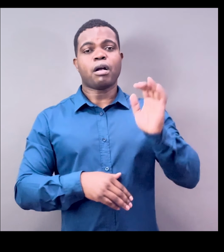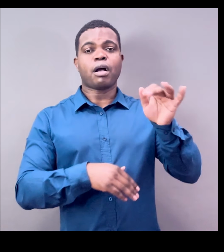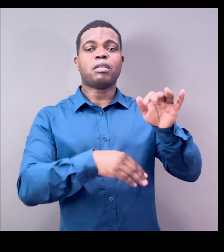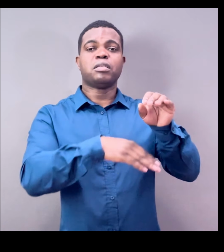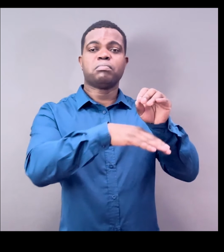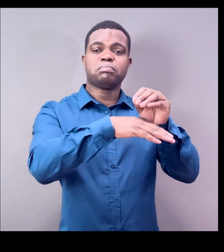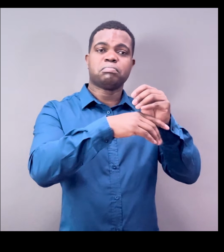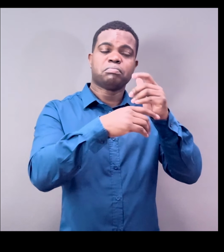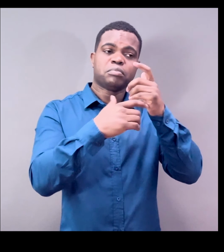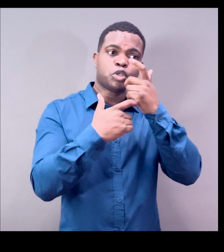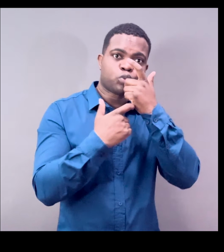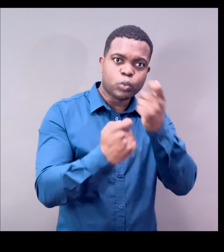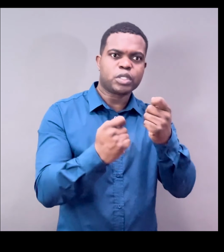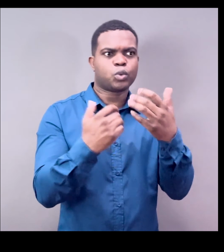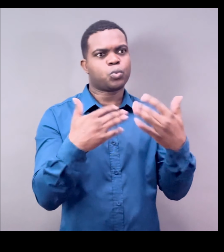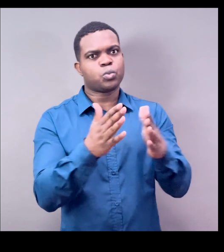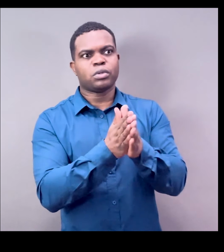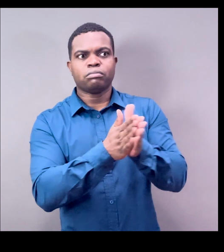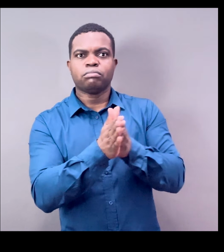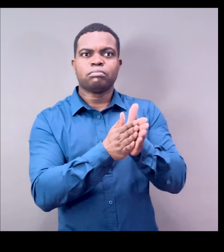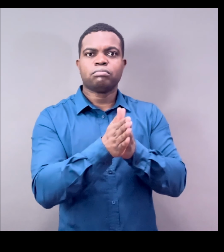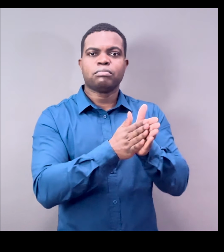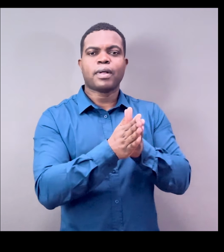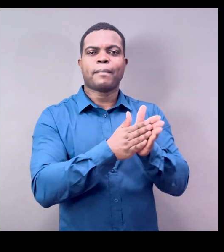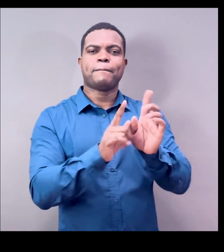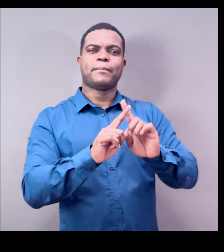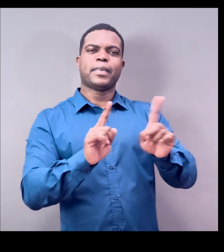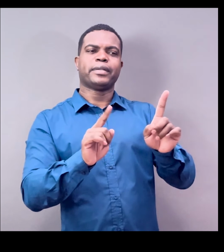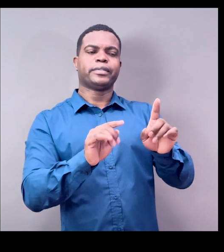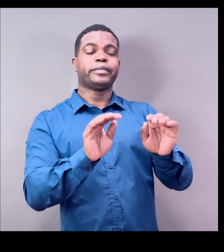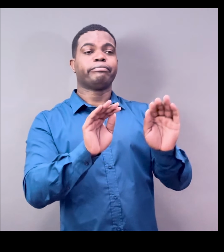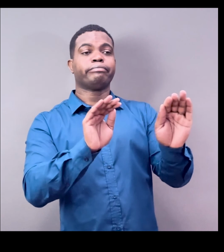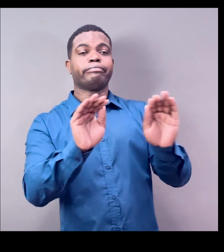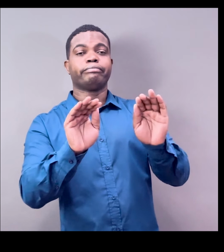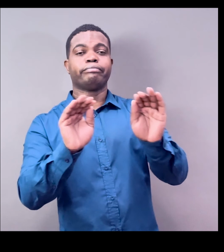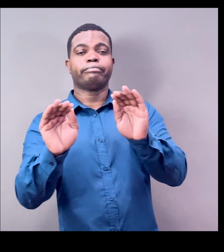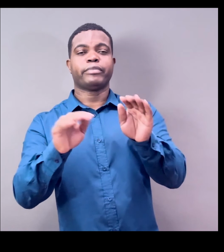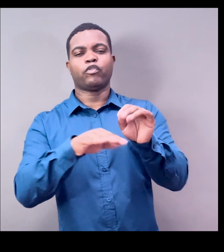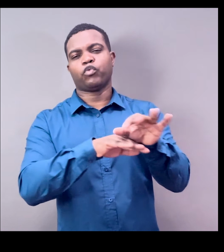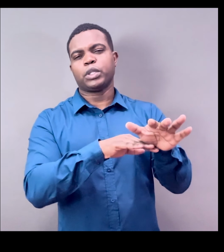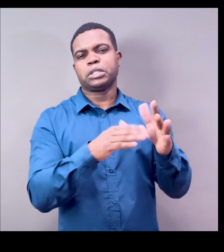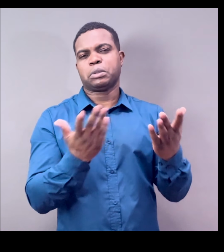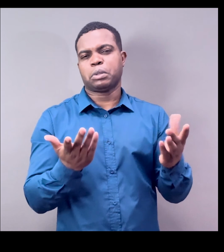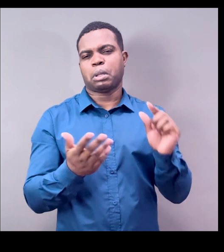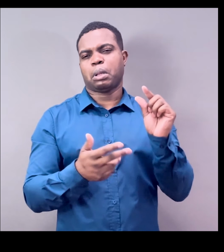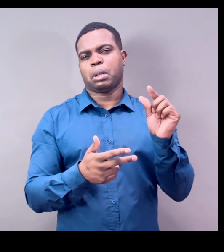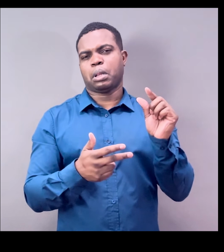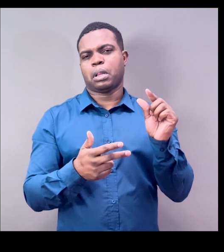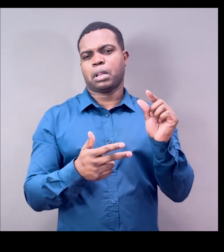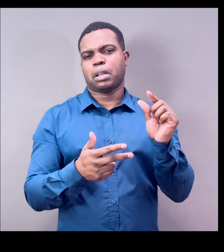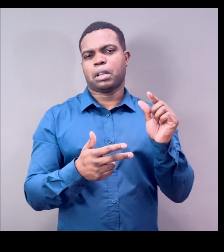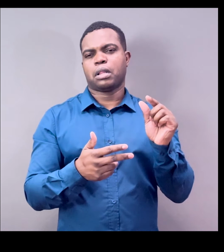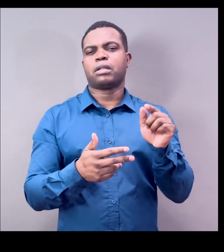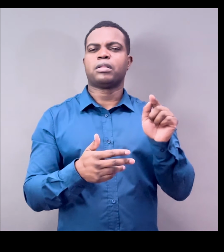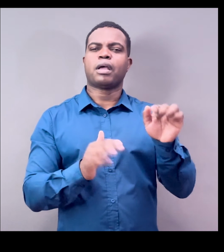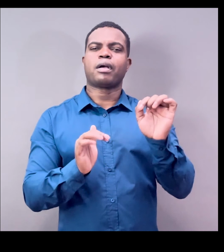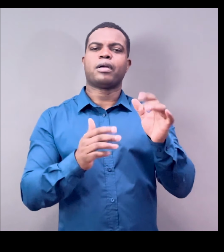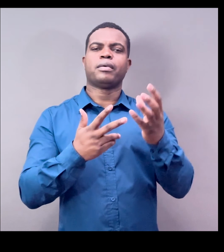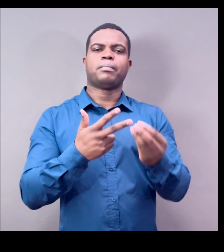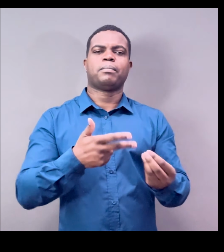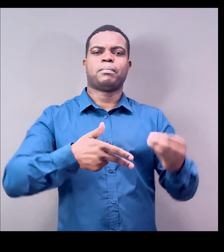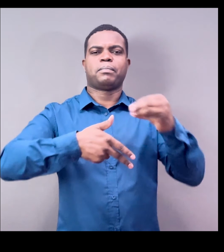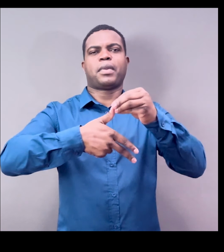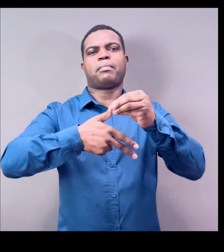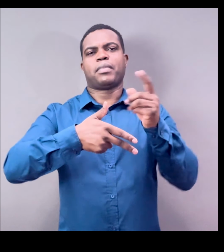this, but they don't have much influence. Primary stakeholders